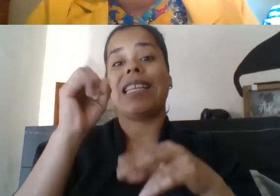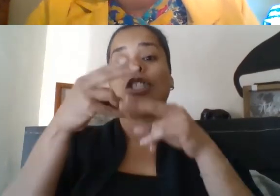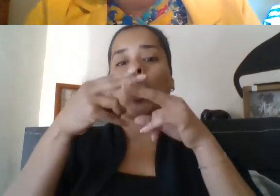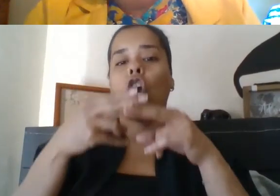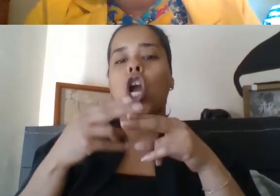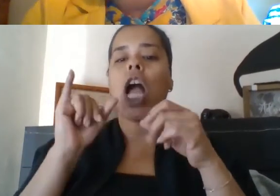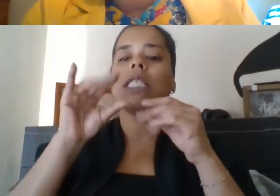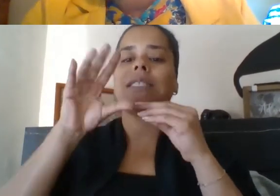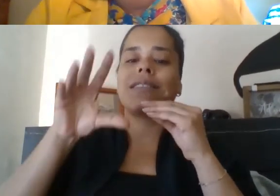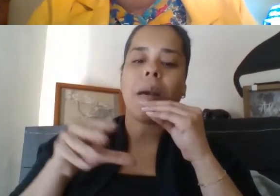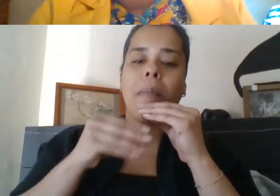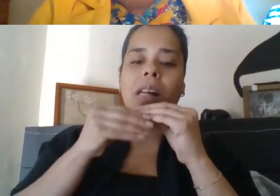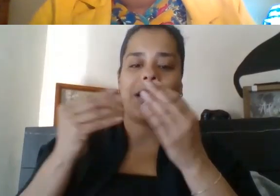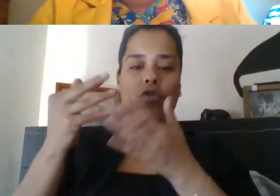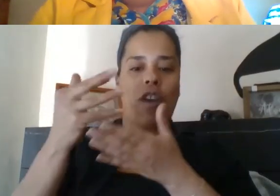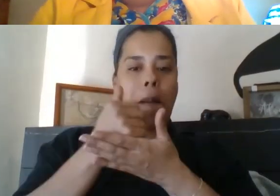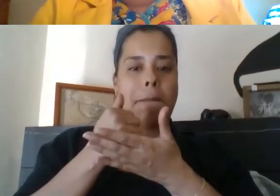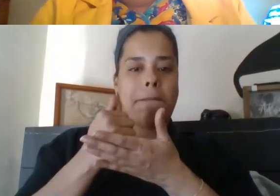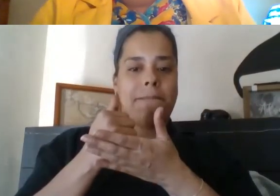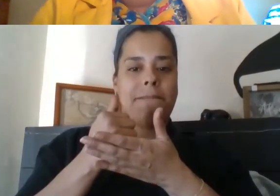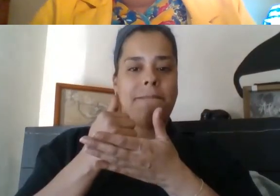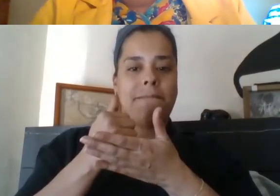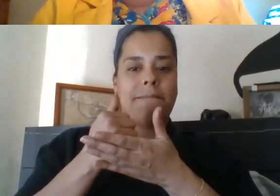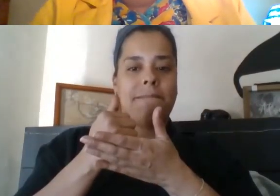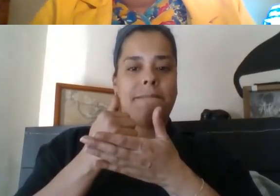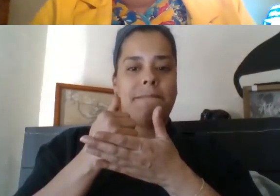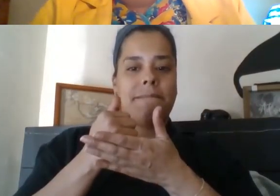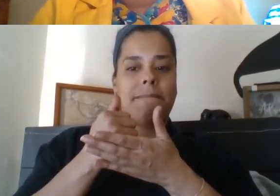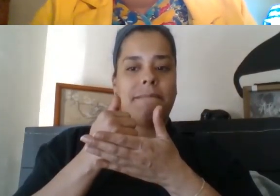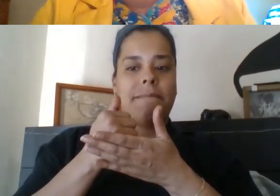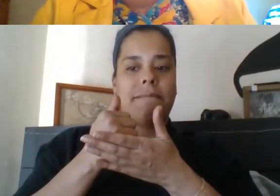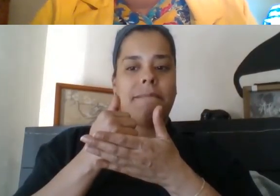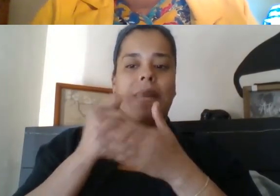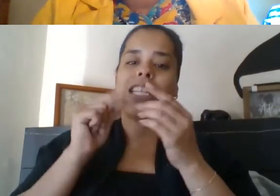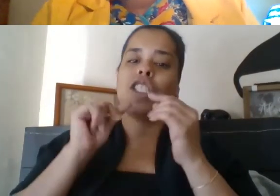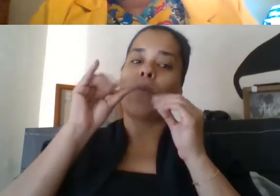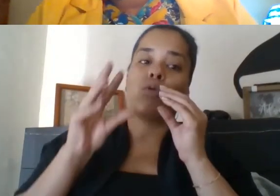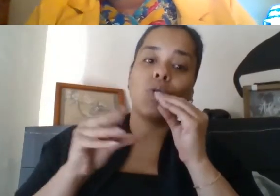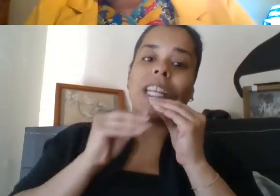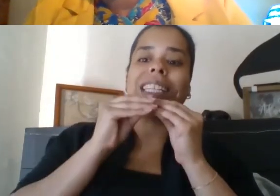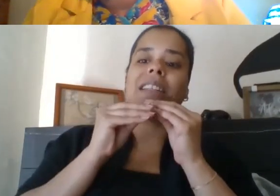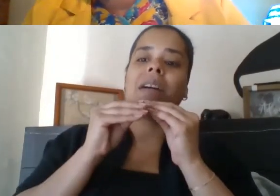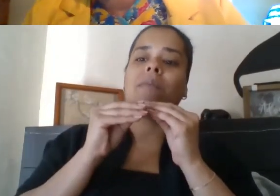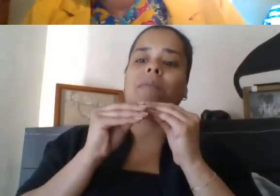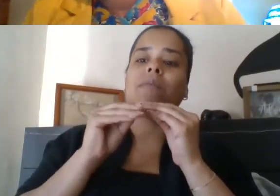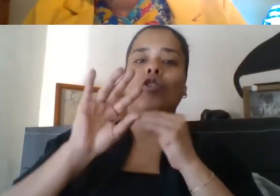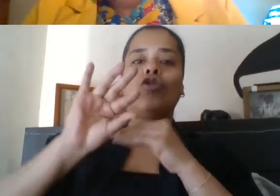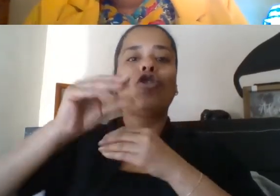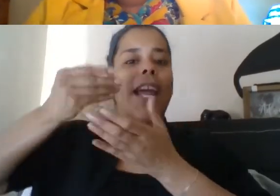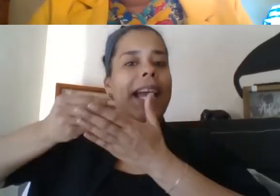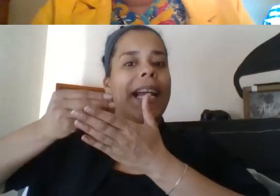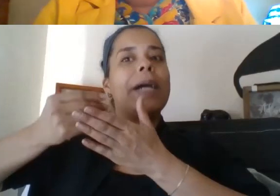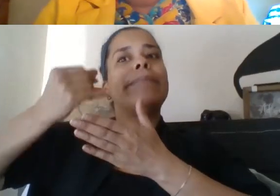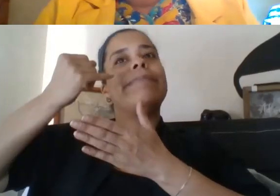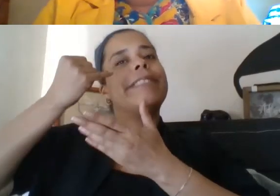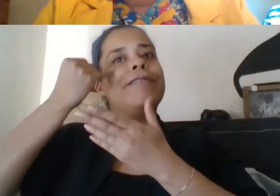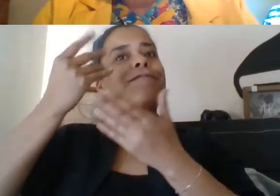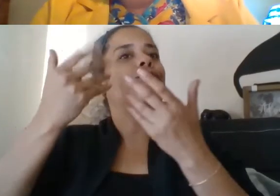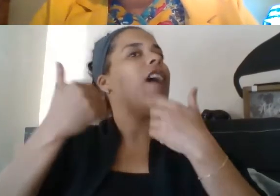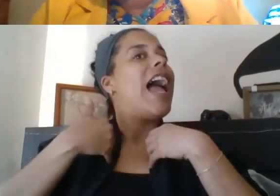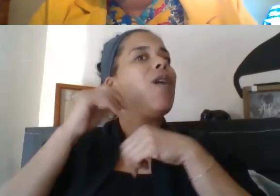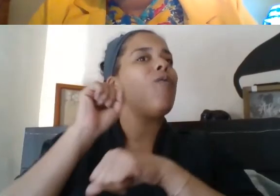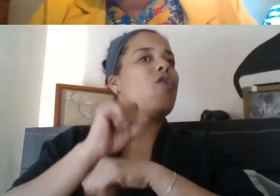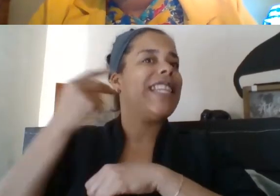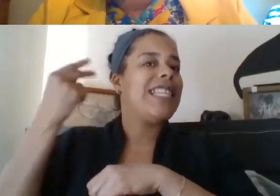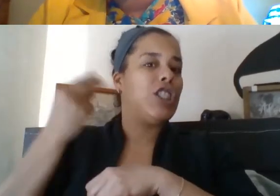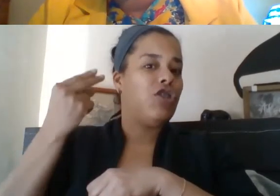It supplements the income that you should have had if you had work history. So the